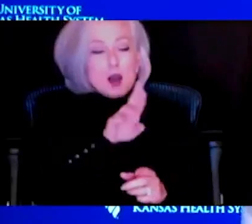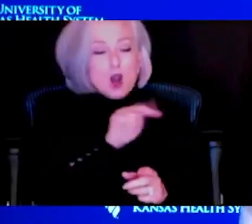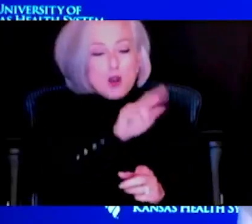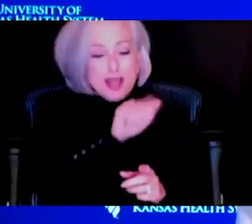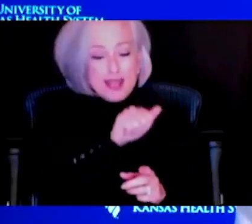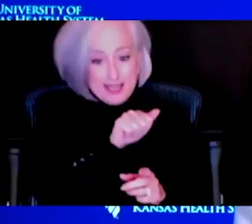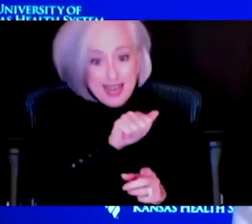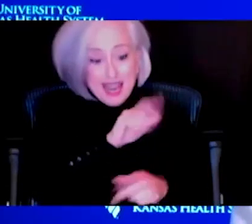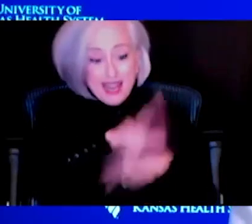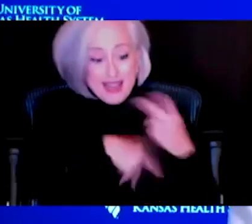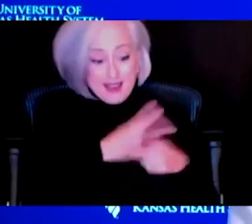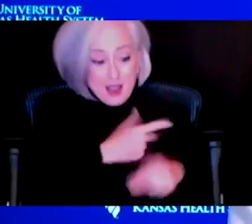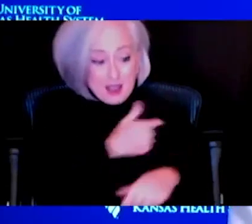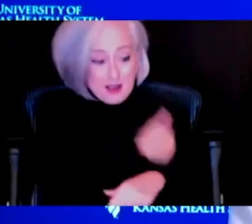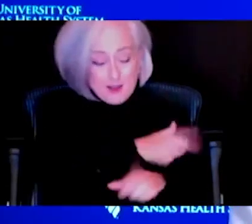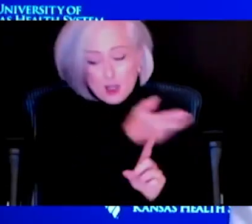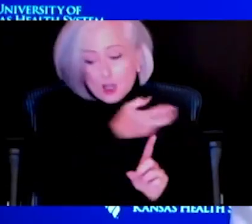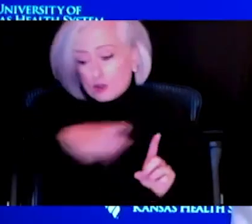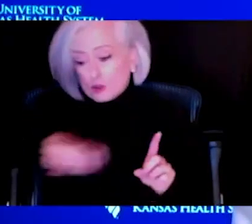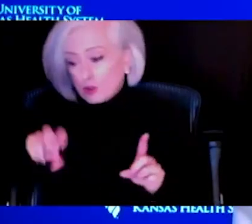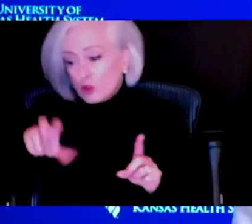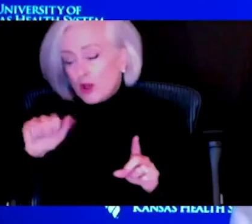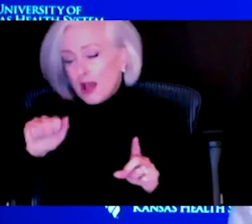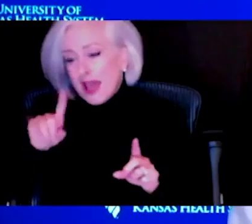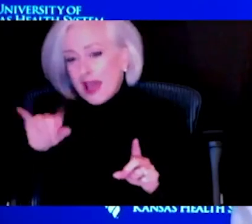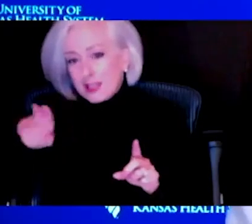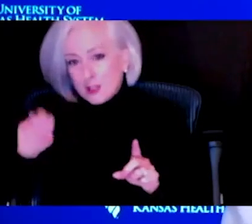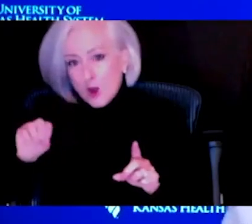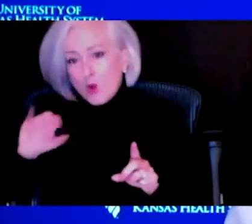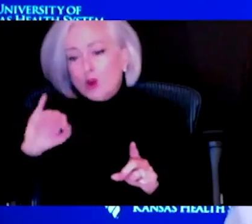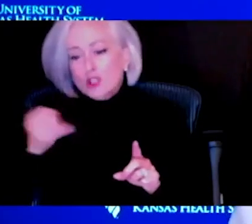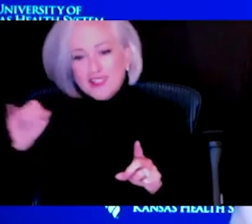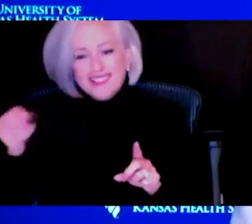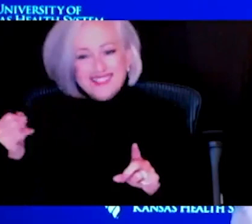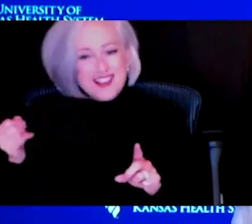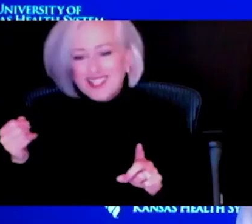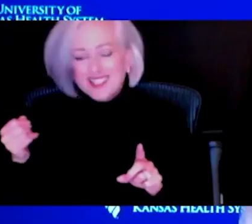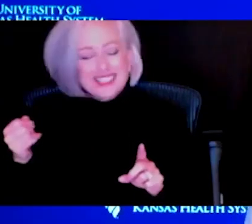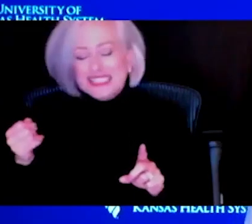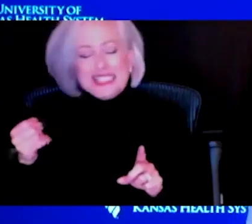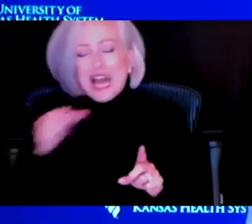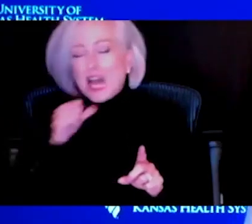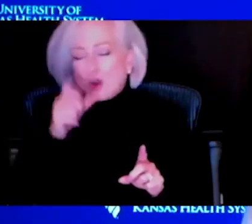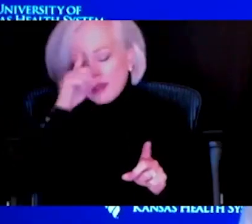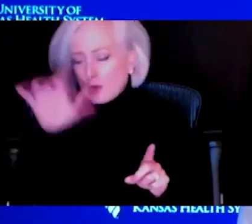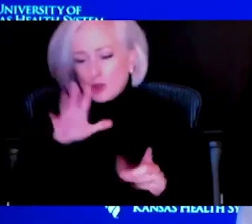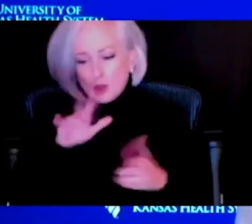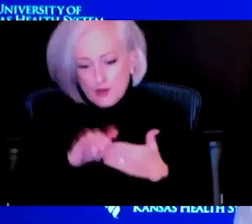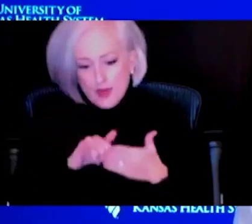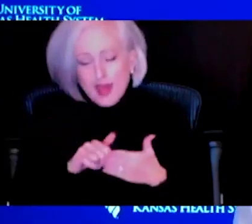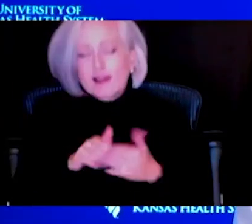the adenovirus platform or the Johnson & Johnson platform. Probably try to stick with that